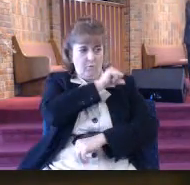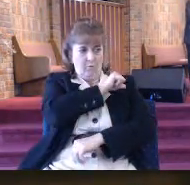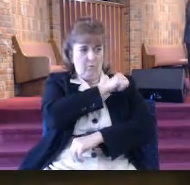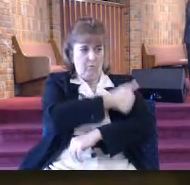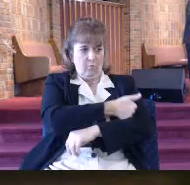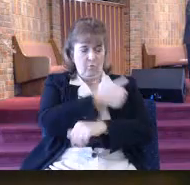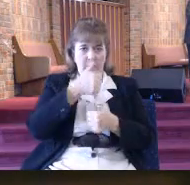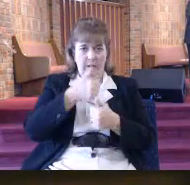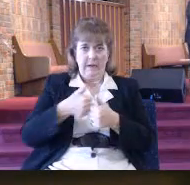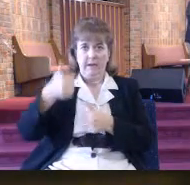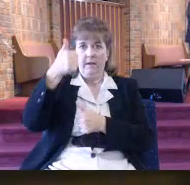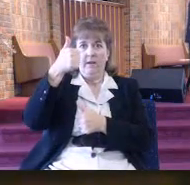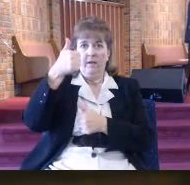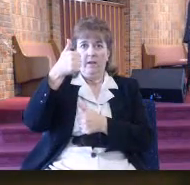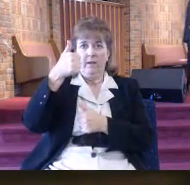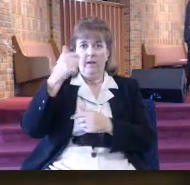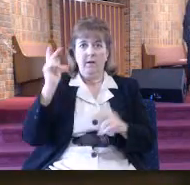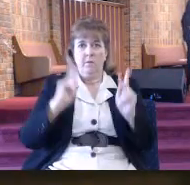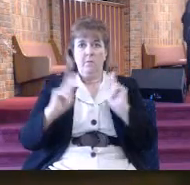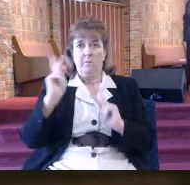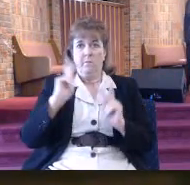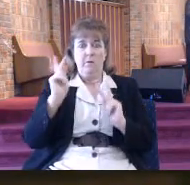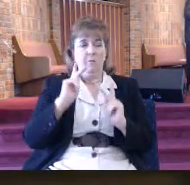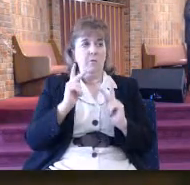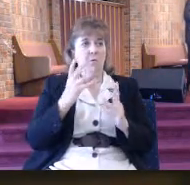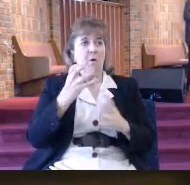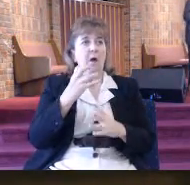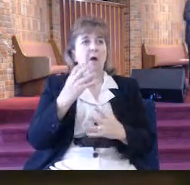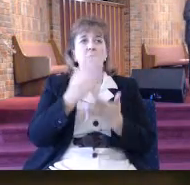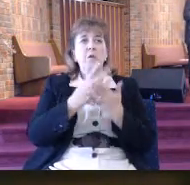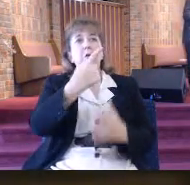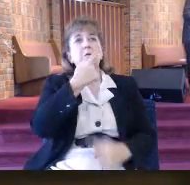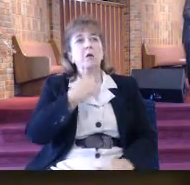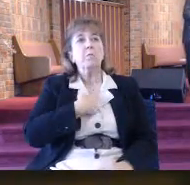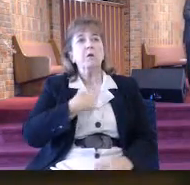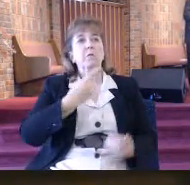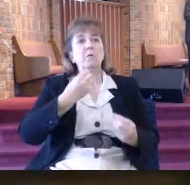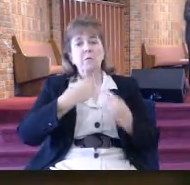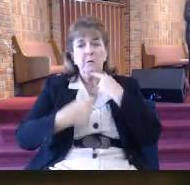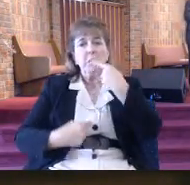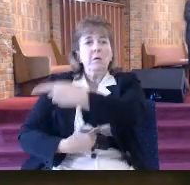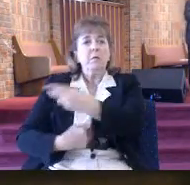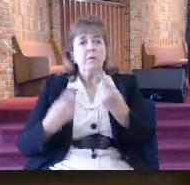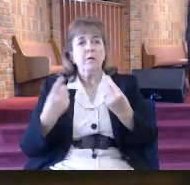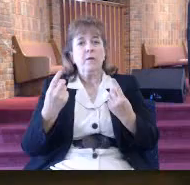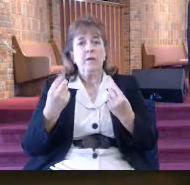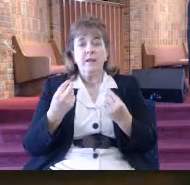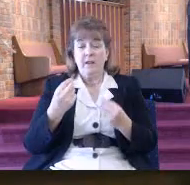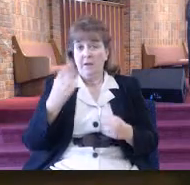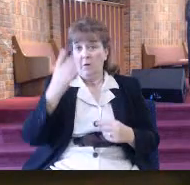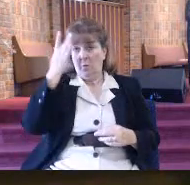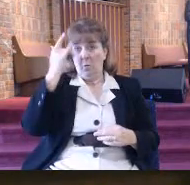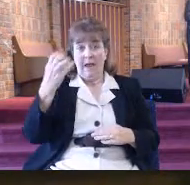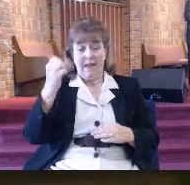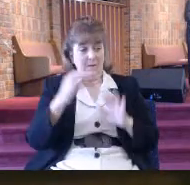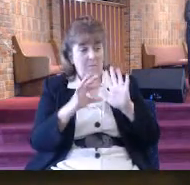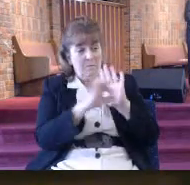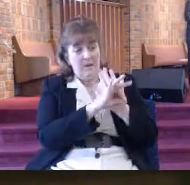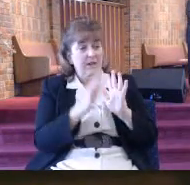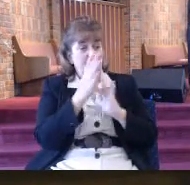not uncommon. Why he chose Jesus on this particular topic, I don't know. The subject is